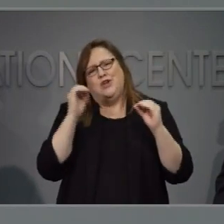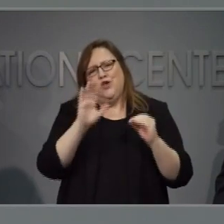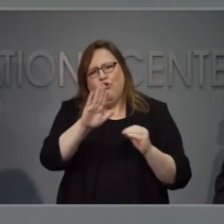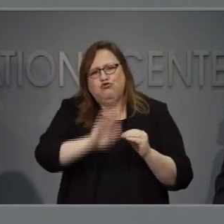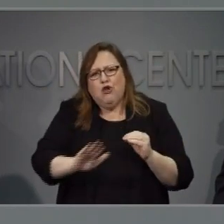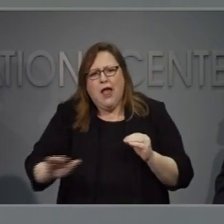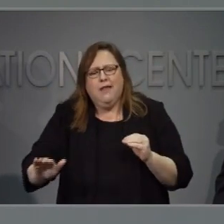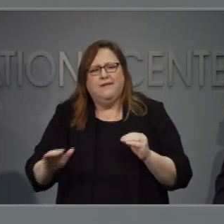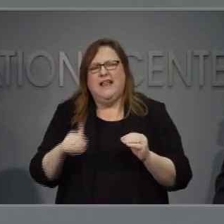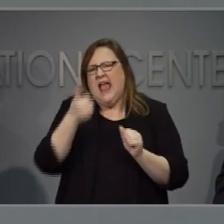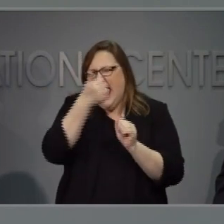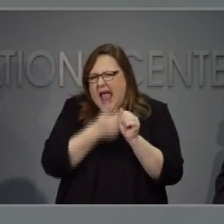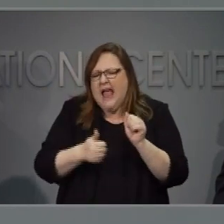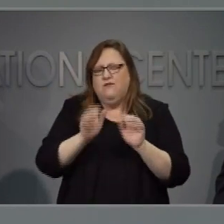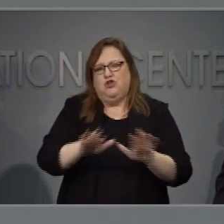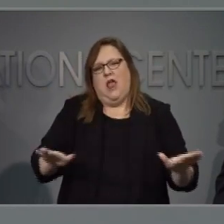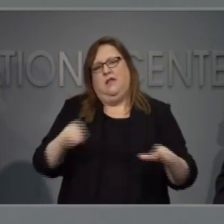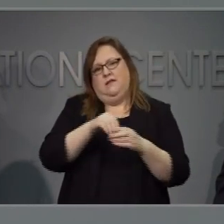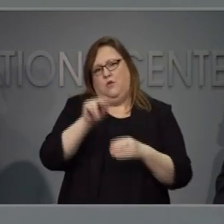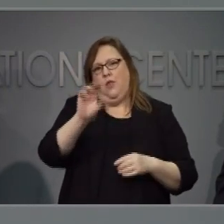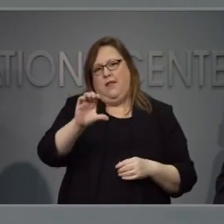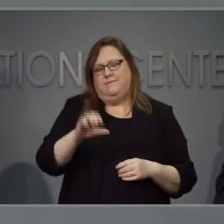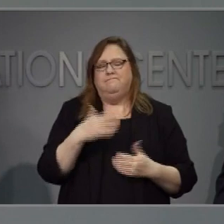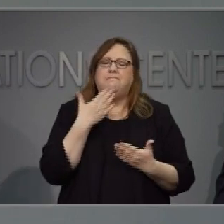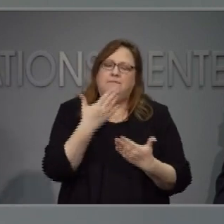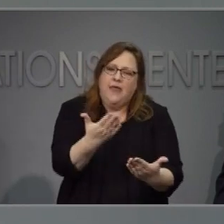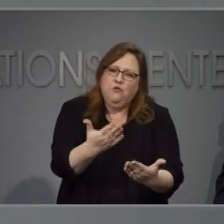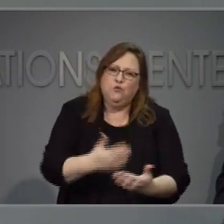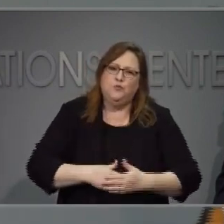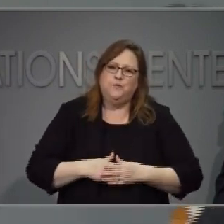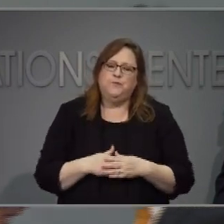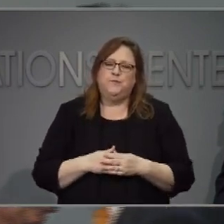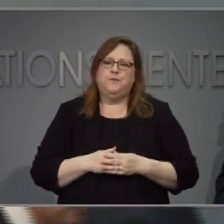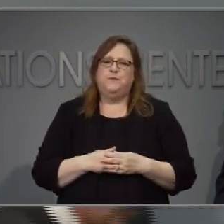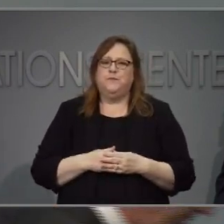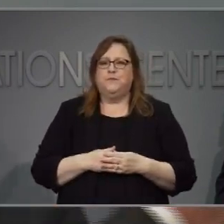every child in our great state. Thank you.